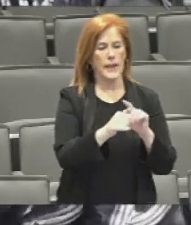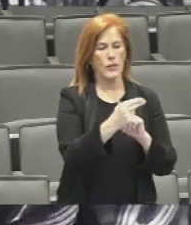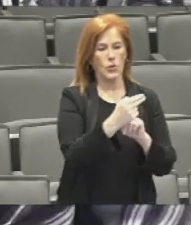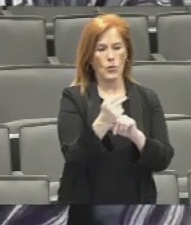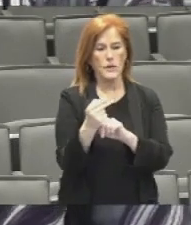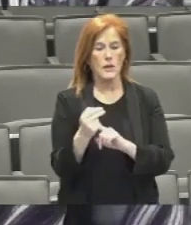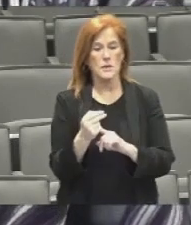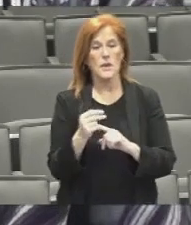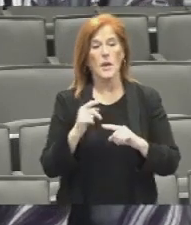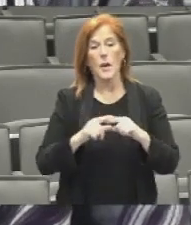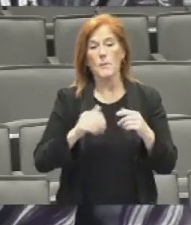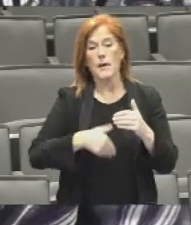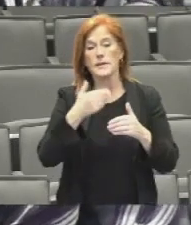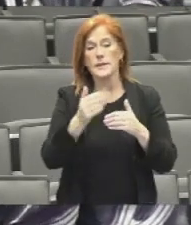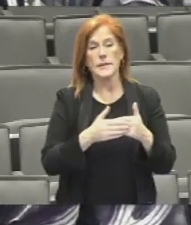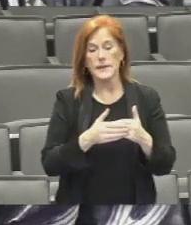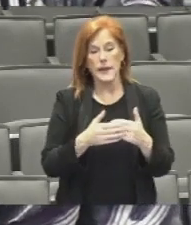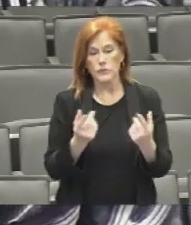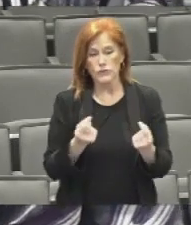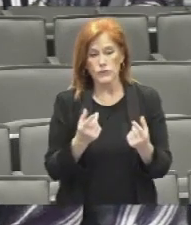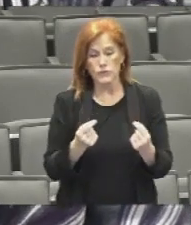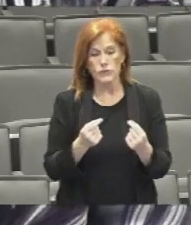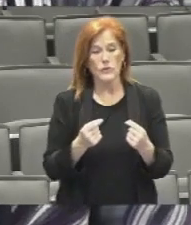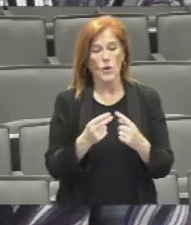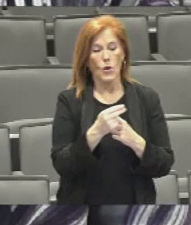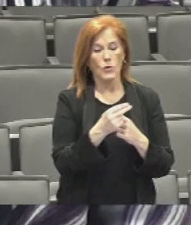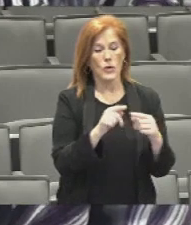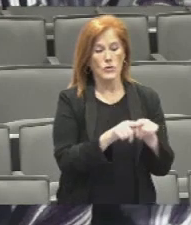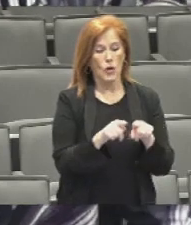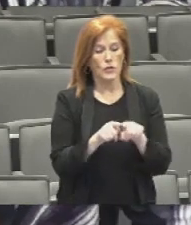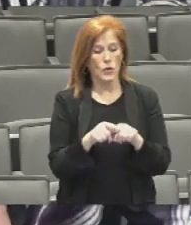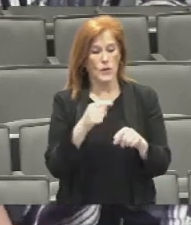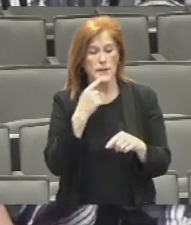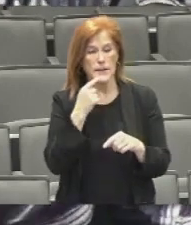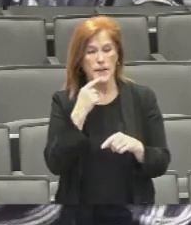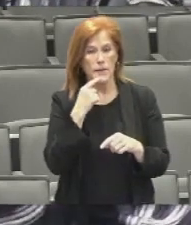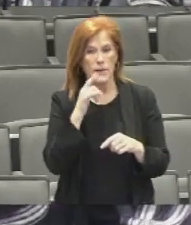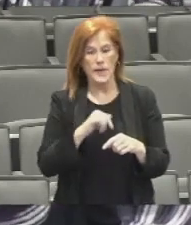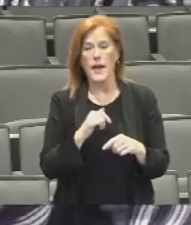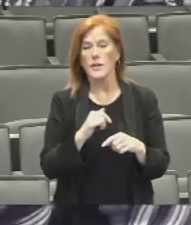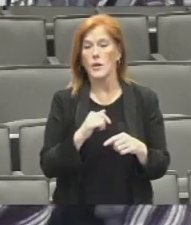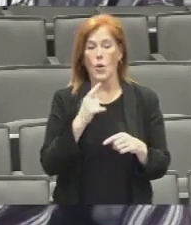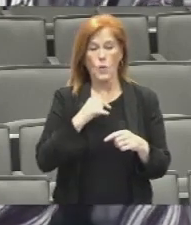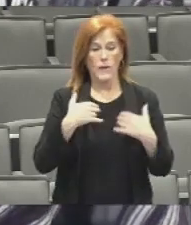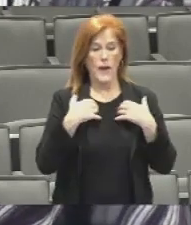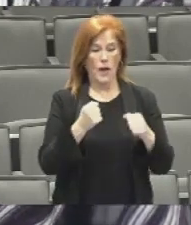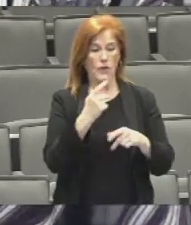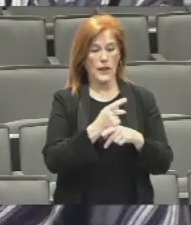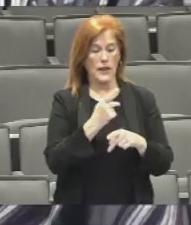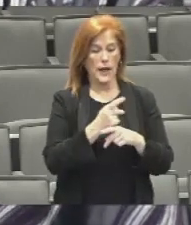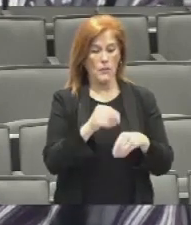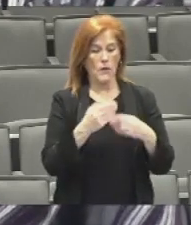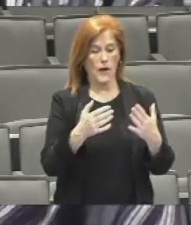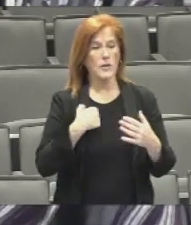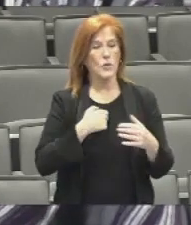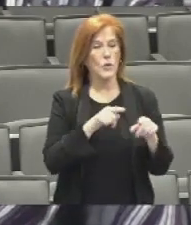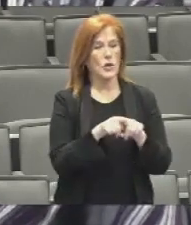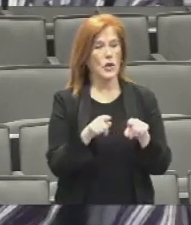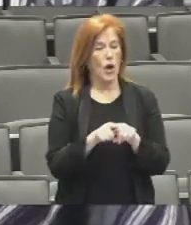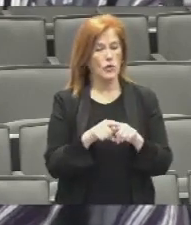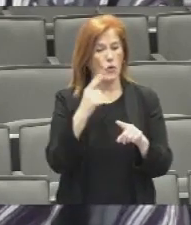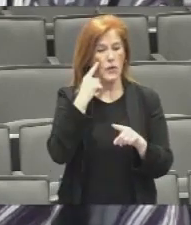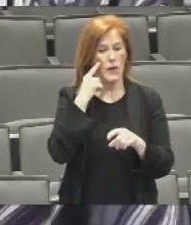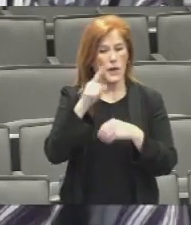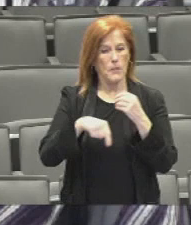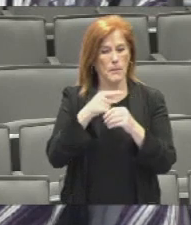now the next step is what they have also done. They have said, as we treat healthcare workers, we also should treat individuals who work